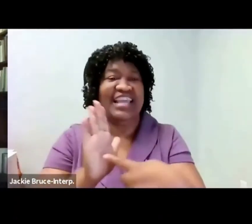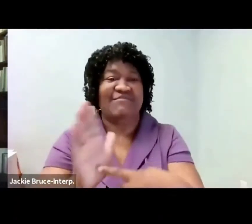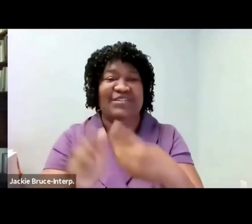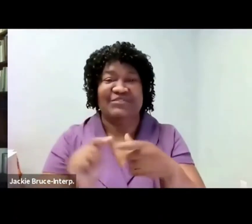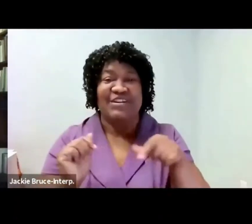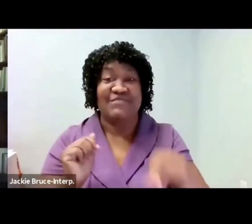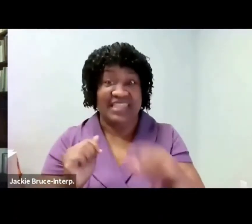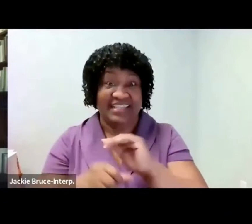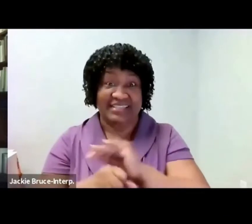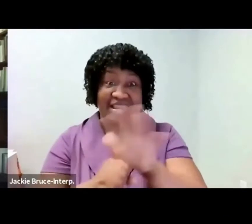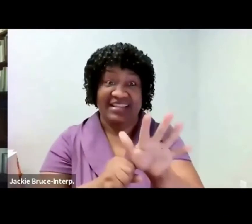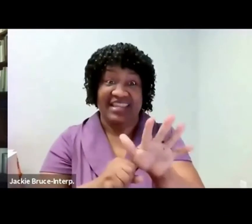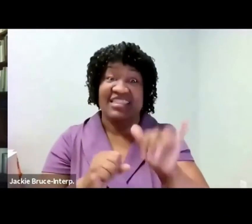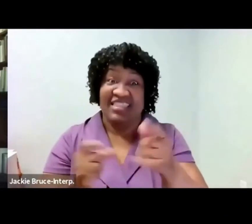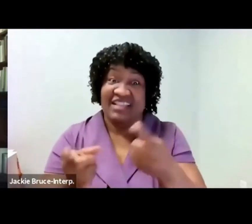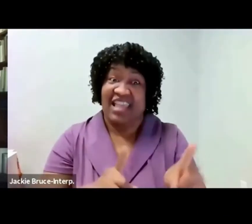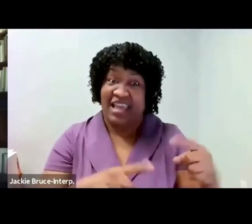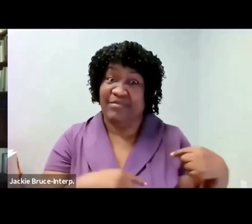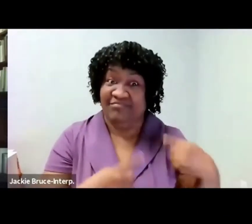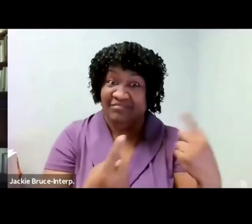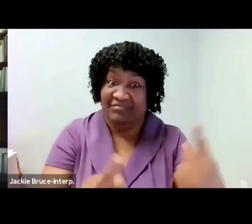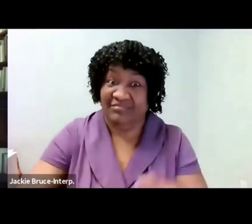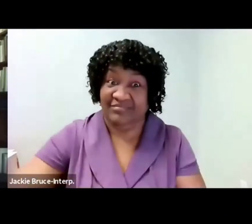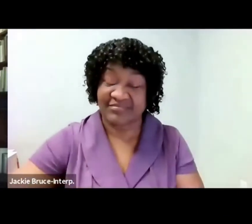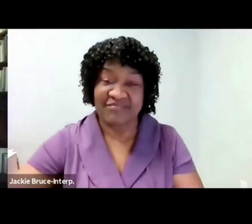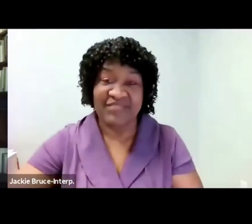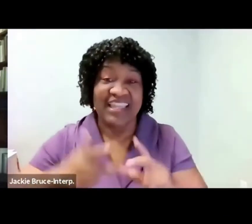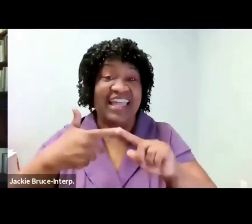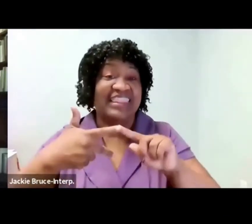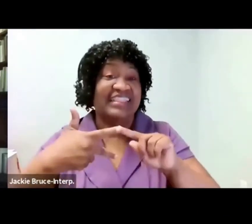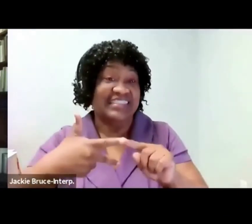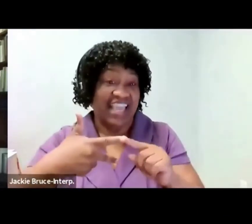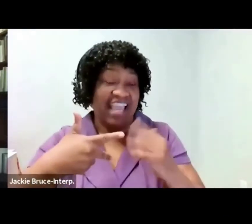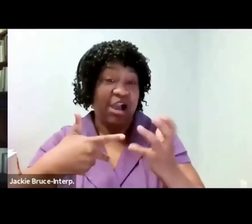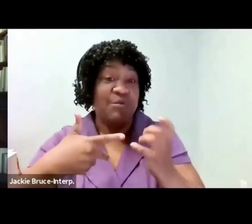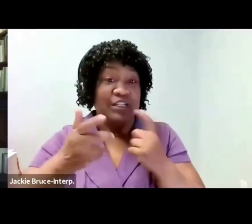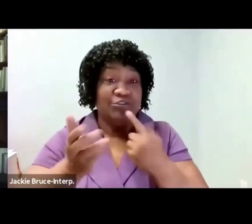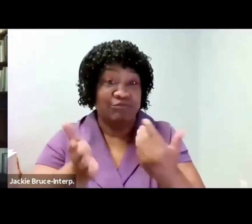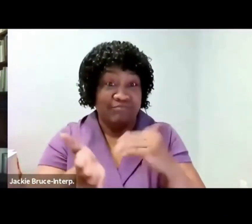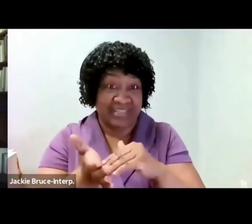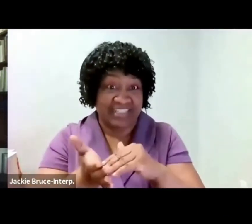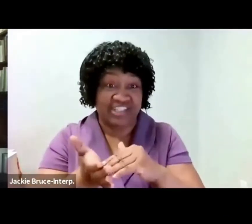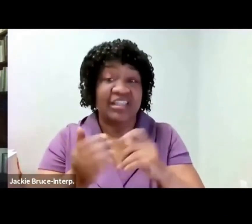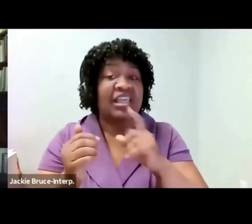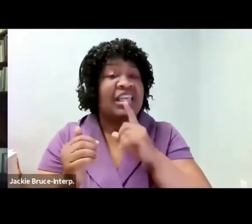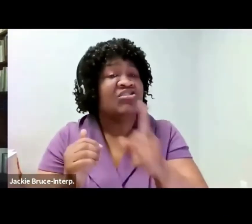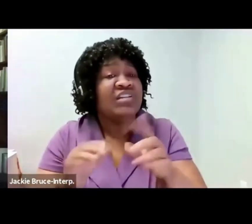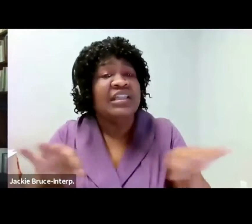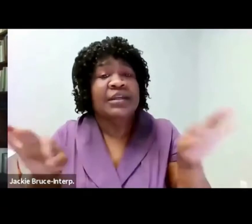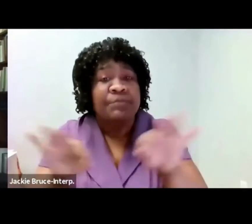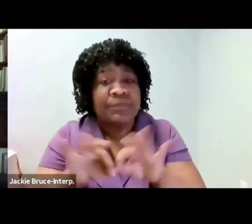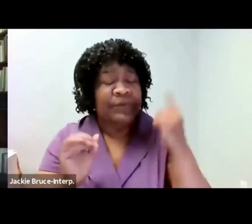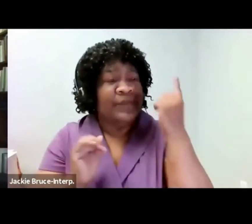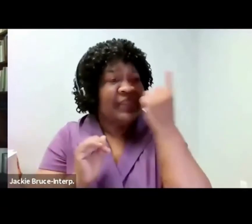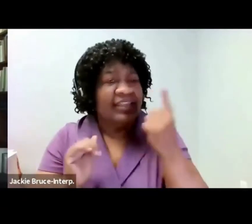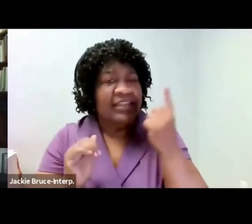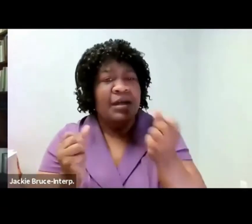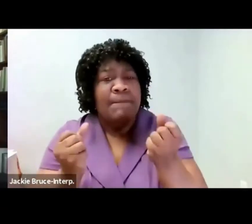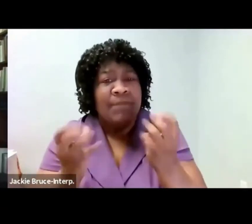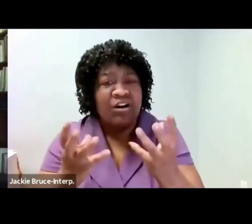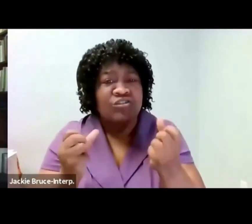this pandemic where that has happened. The second thing I want to mention is it's really important to think about